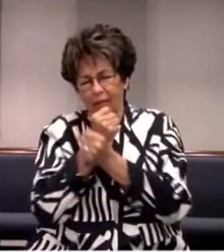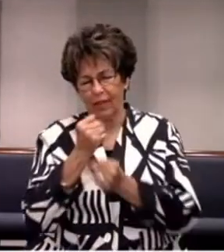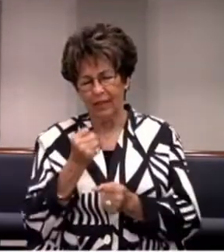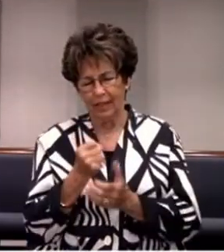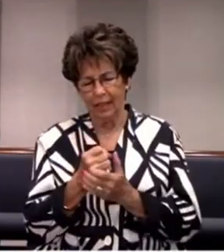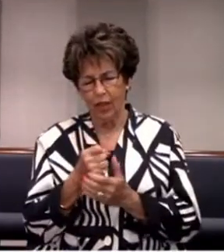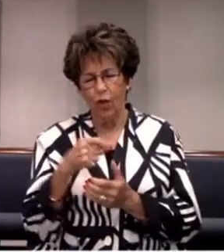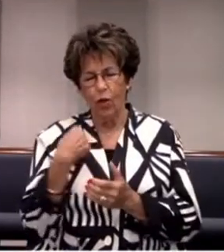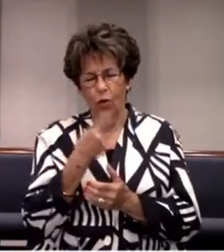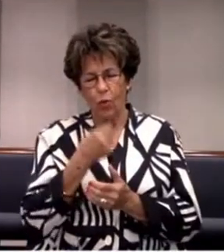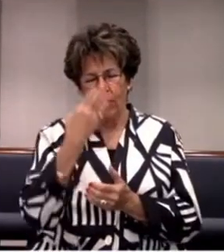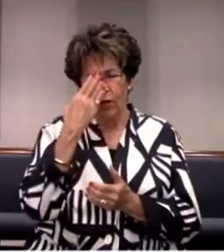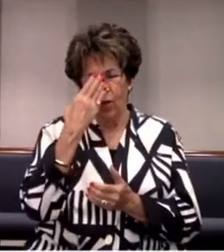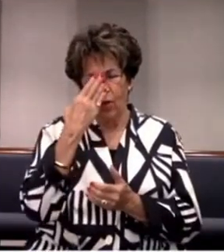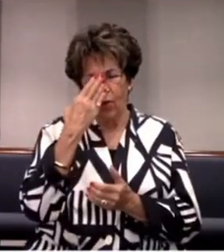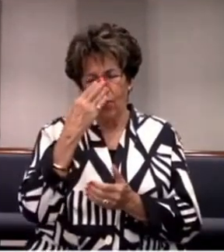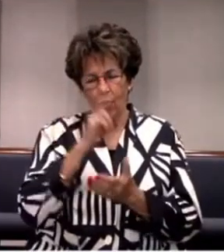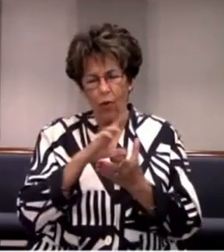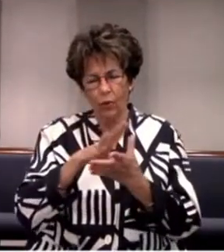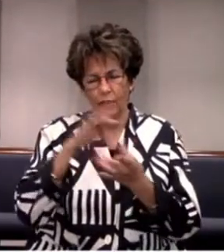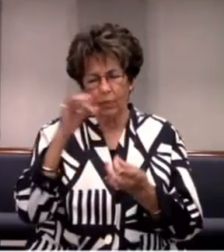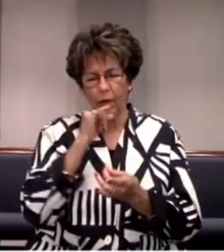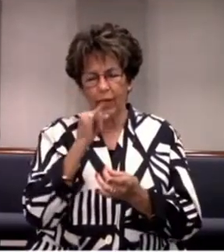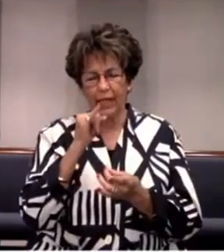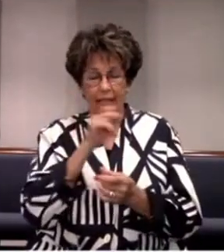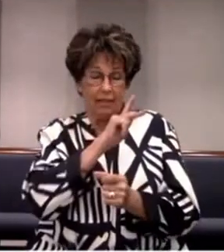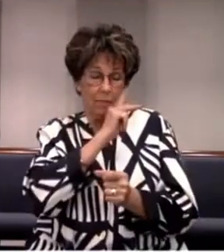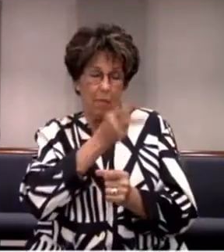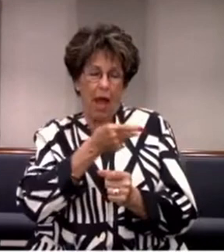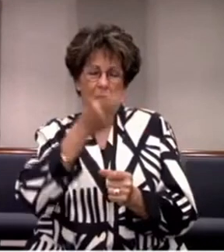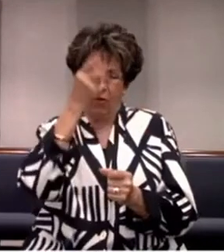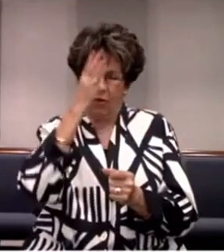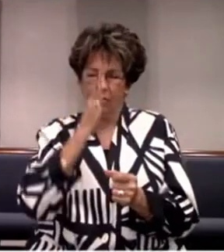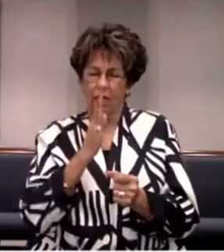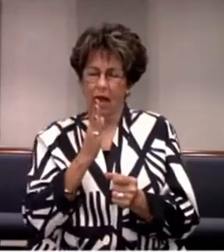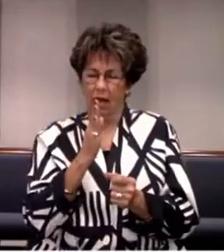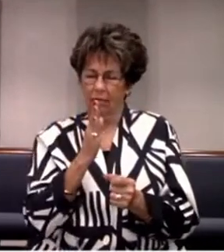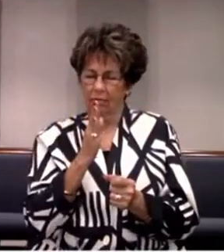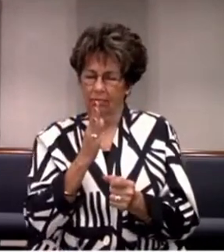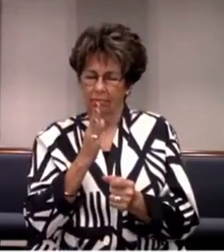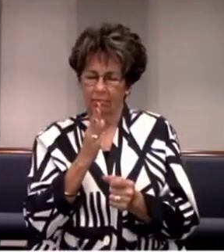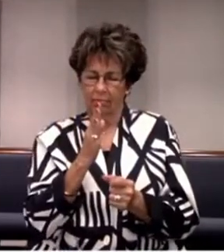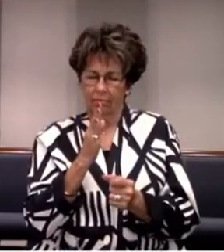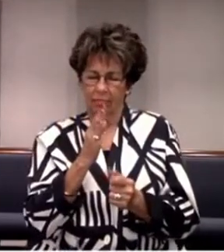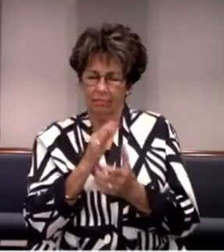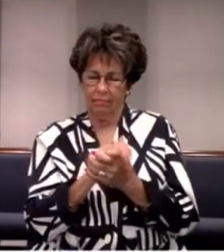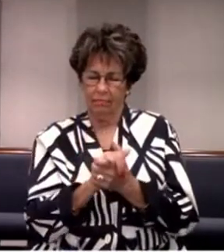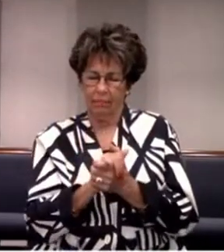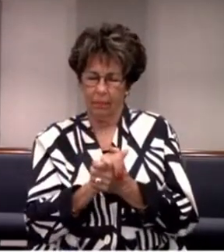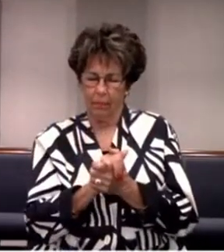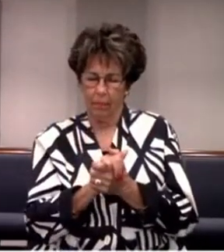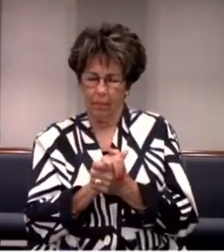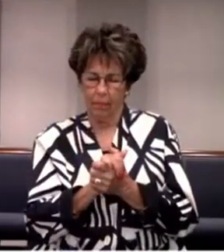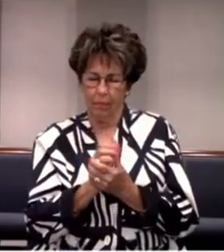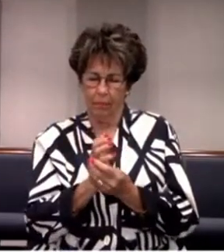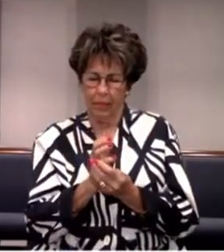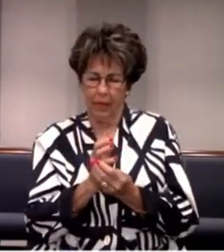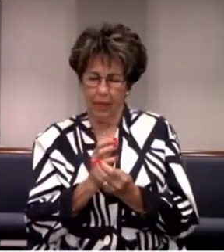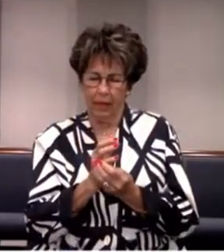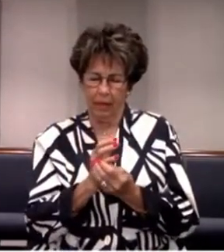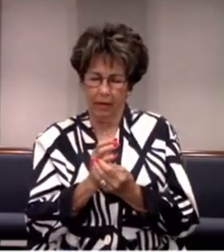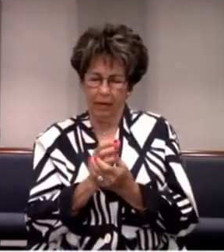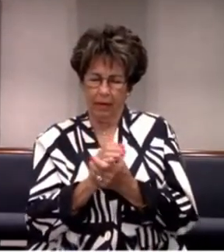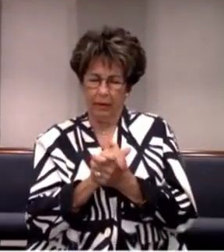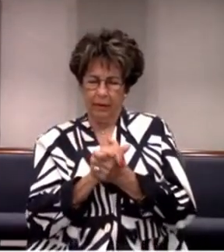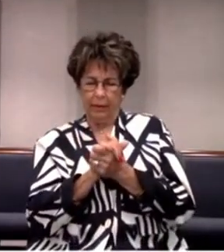know the Holy Spirit of God is the power of God, the muscle of God. For those of us that just need